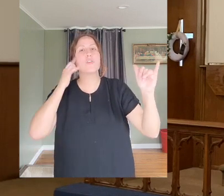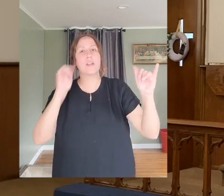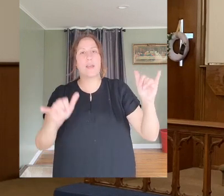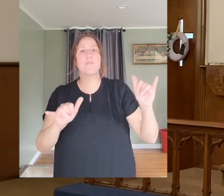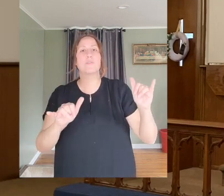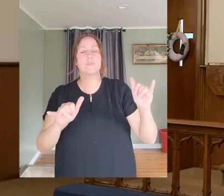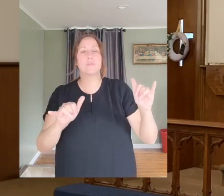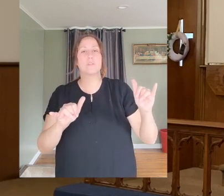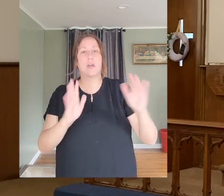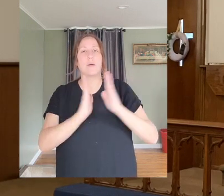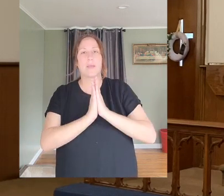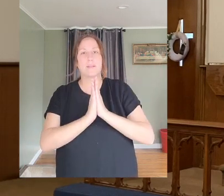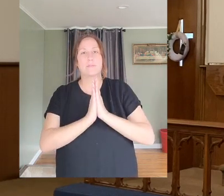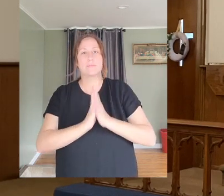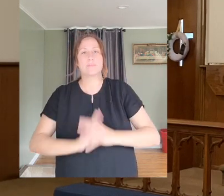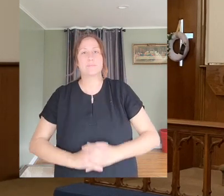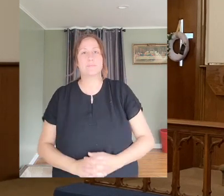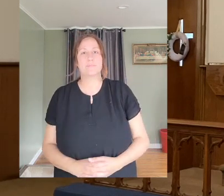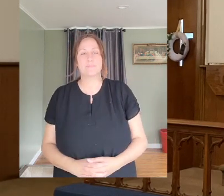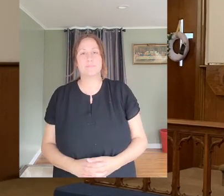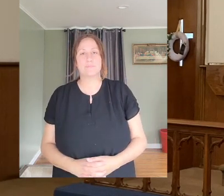ever. Amen.